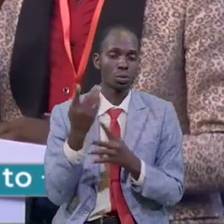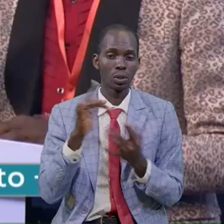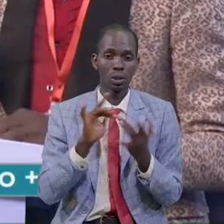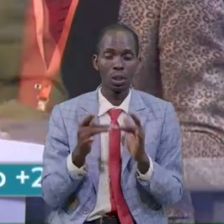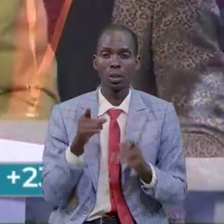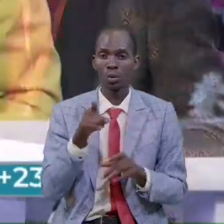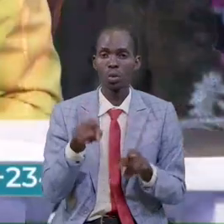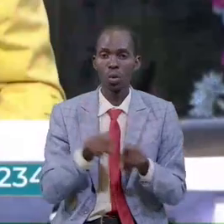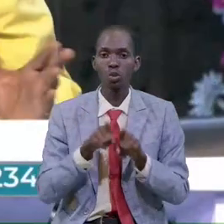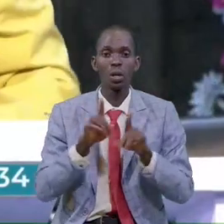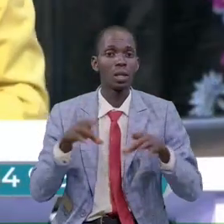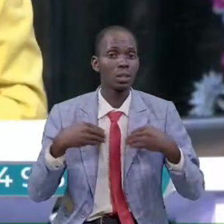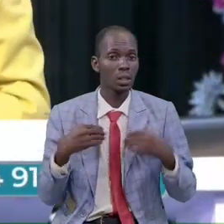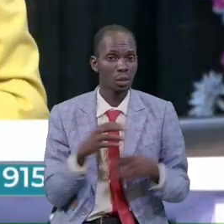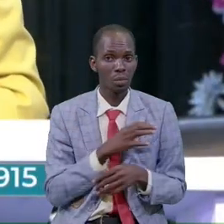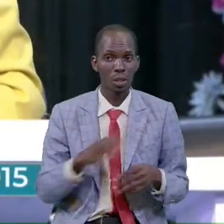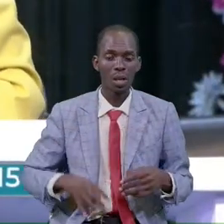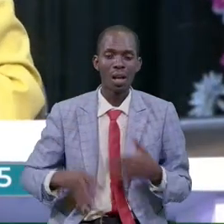you gave your life to Christ. After the pastor's message this